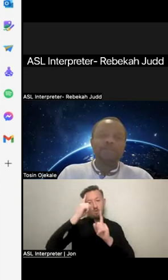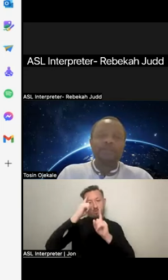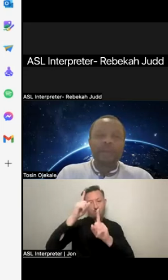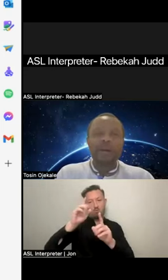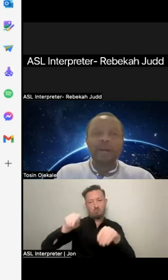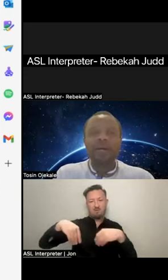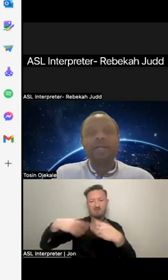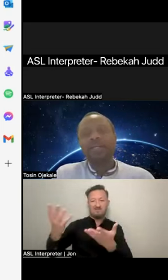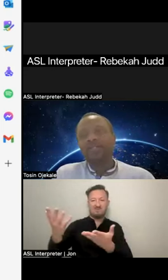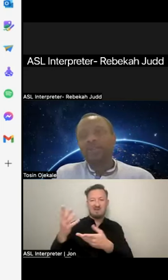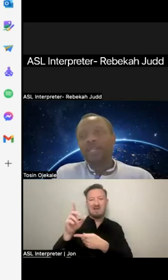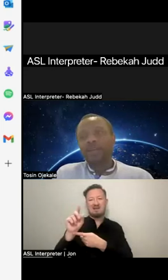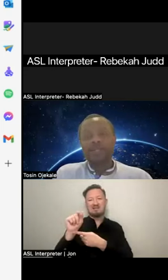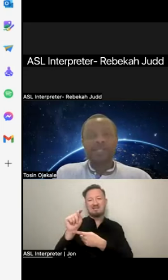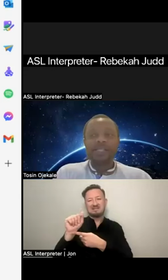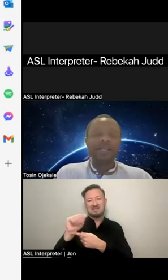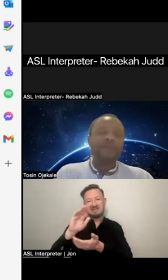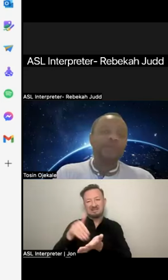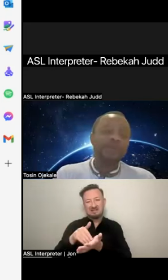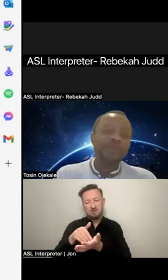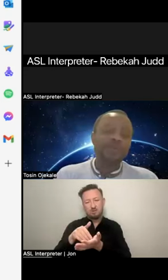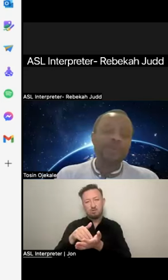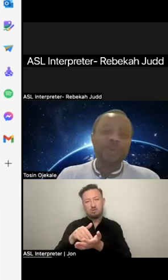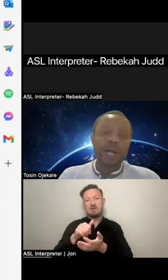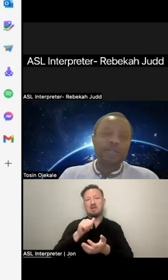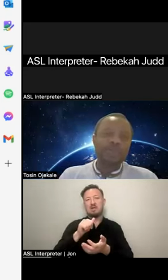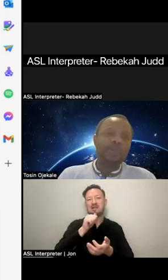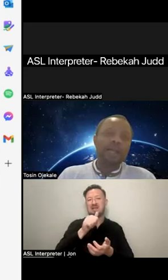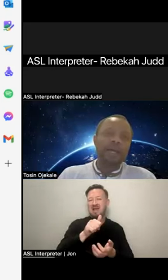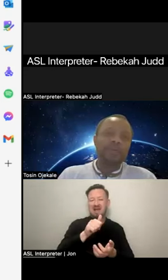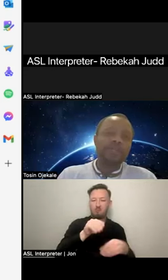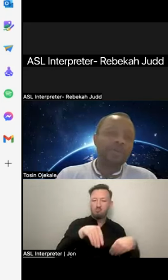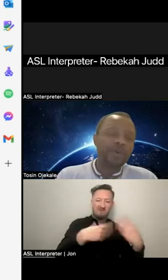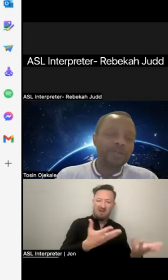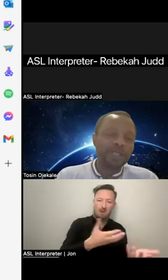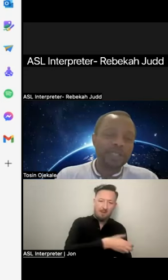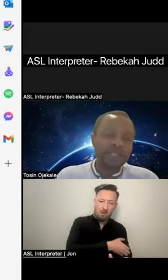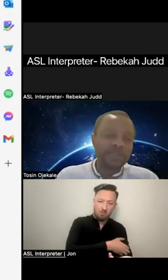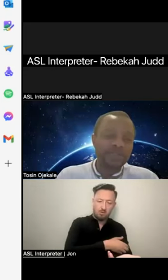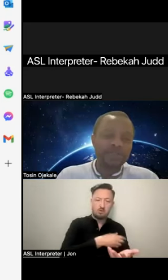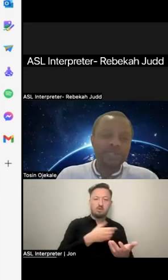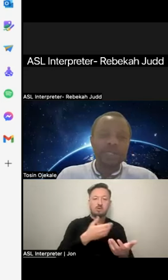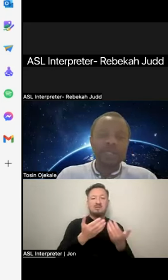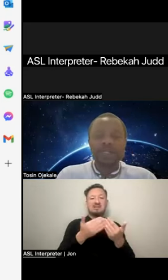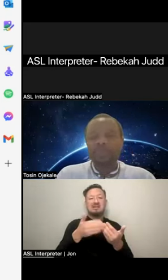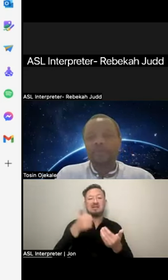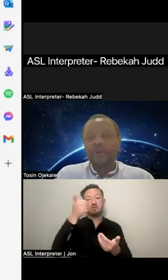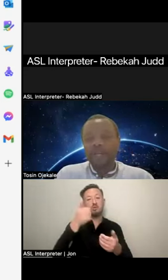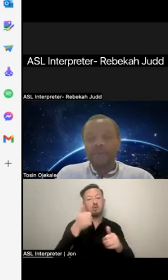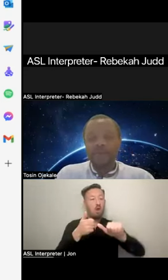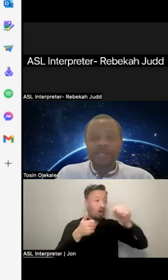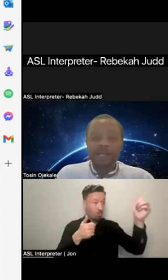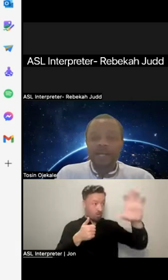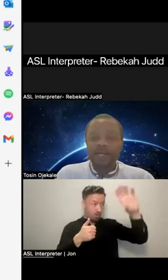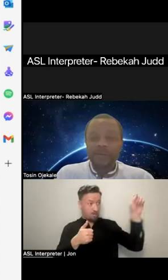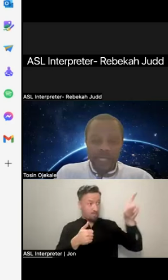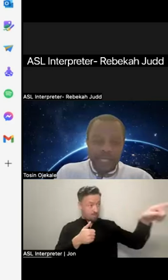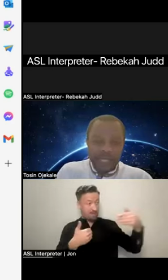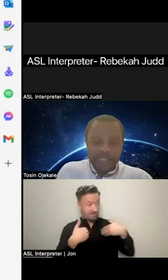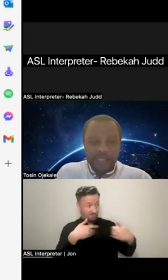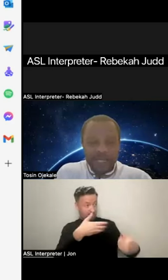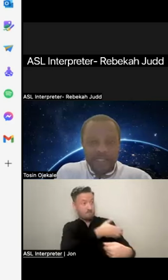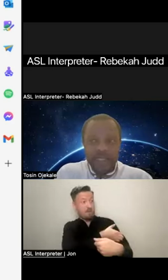to provide power. So it's a lot easier for you to partner with someone in the industry to provide you with